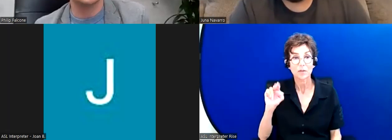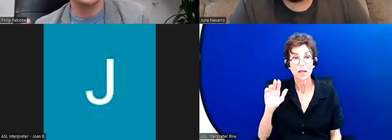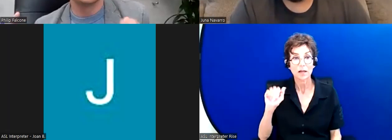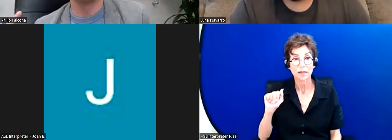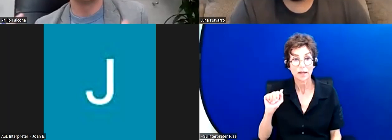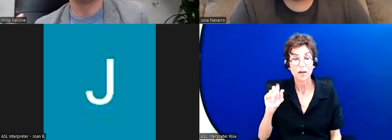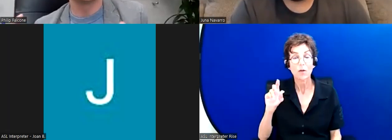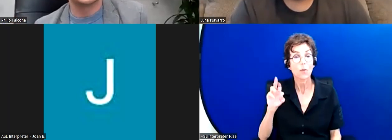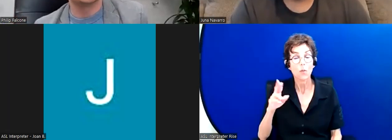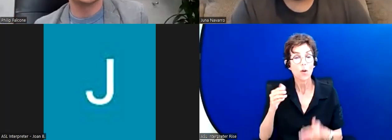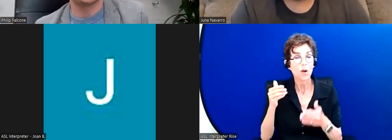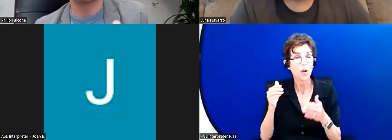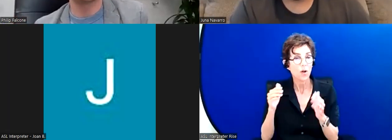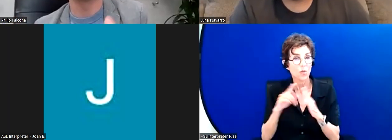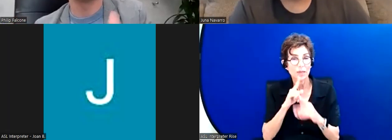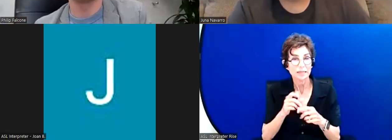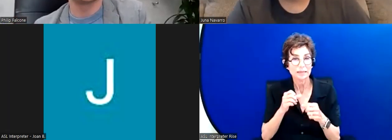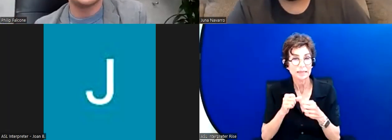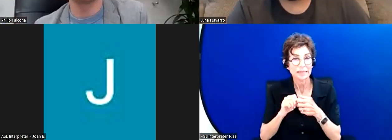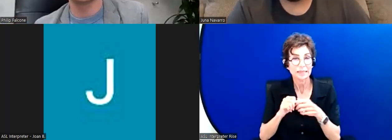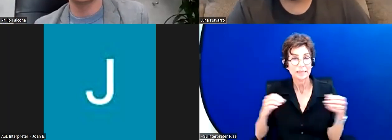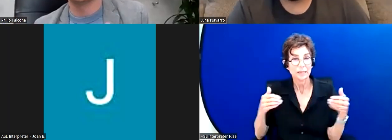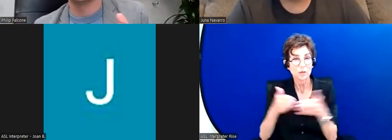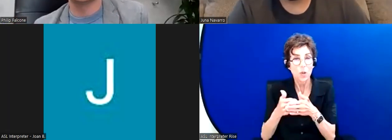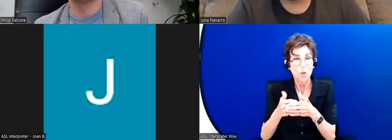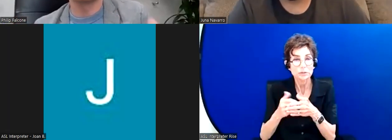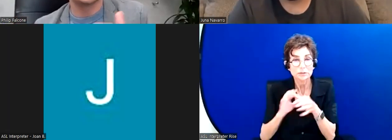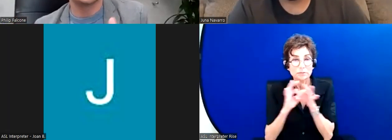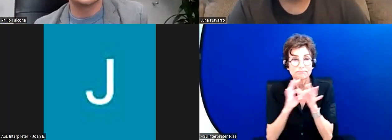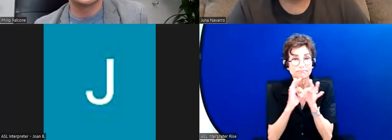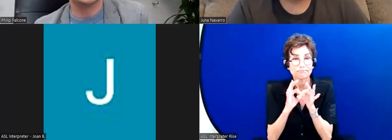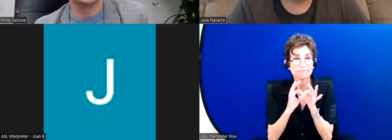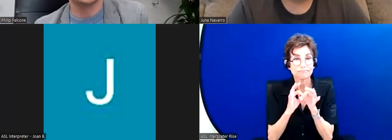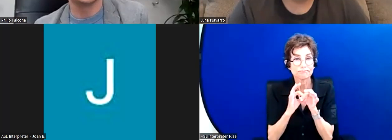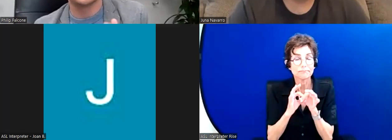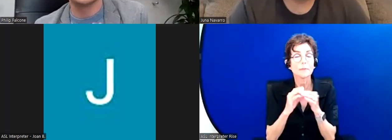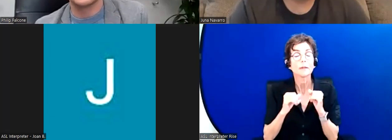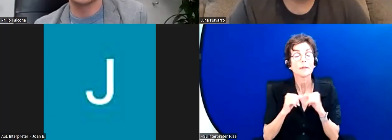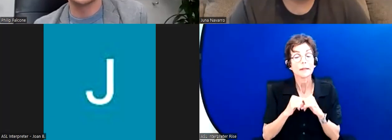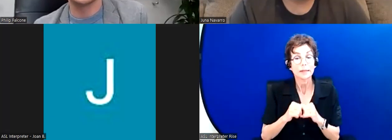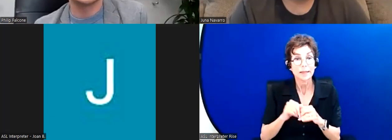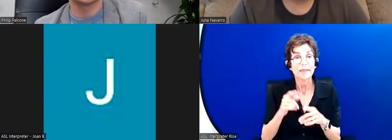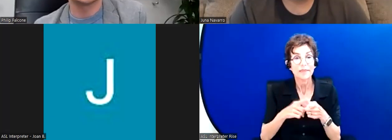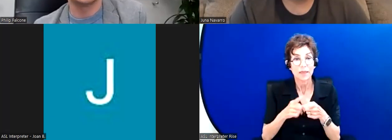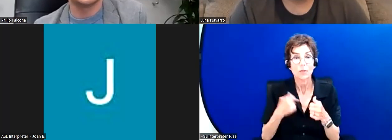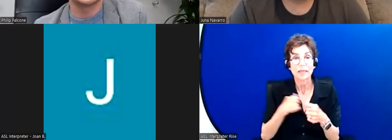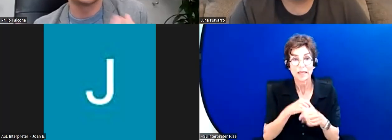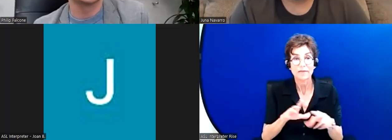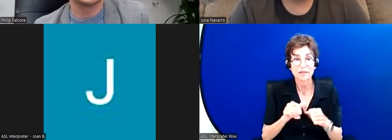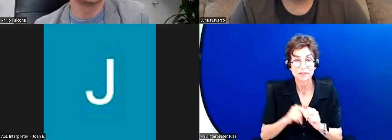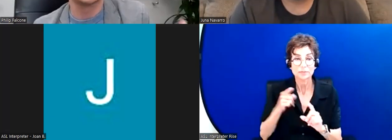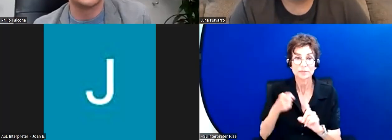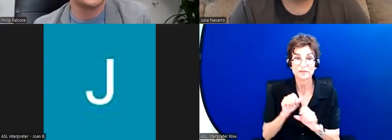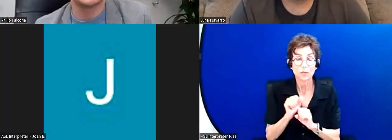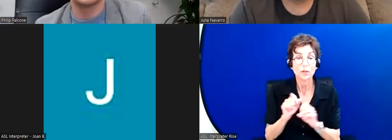residential, we've done specific community meetings for that. Now, in the instance of Magnolia Center, where we've done a lot of our murals, it's